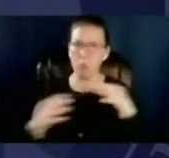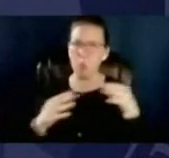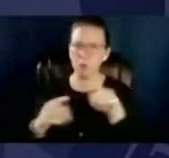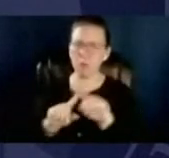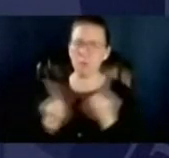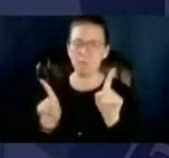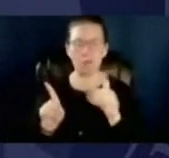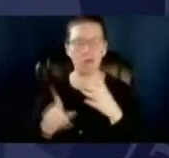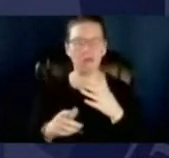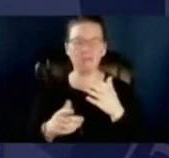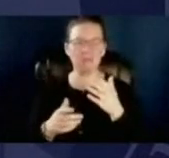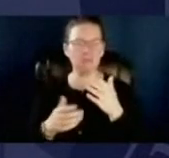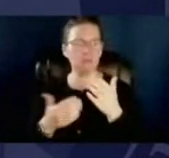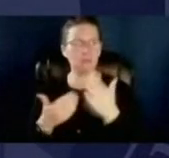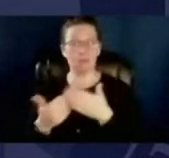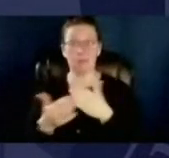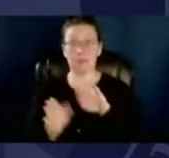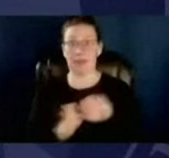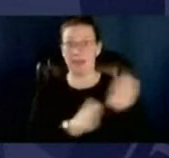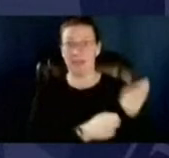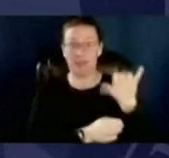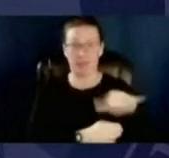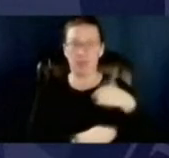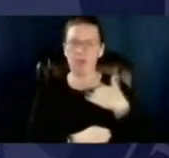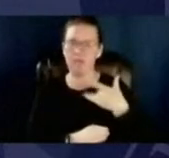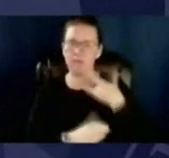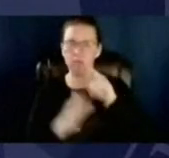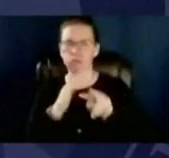is reasonably bright.